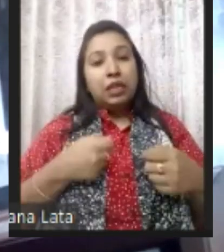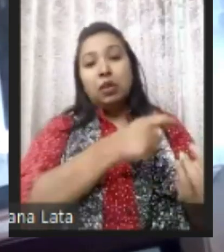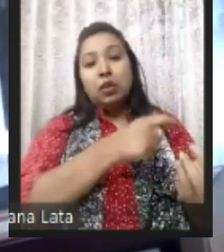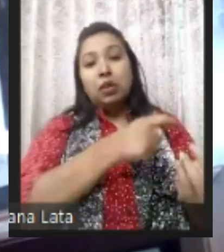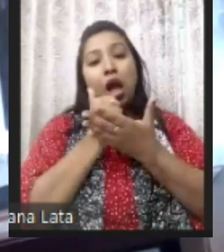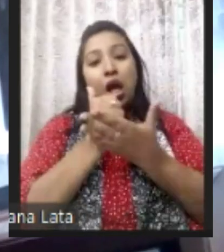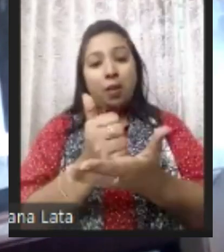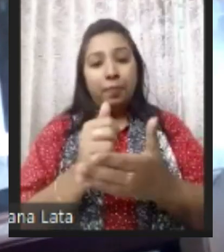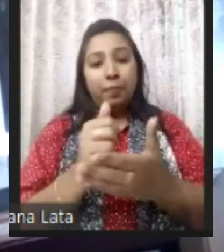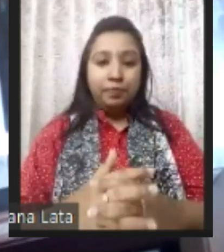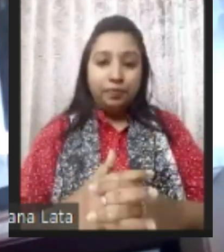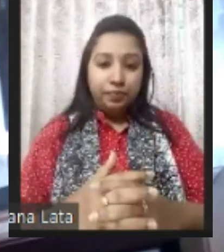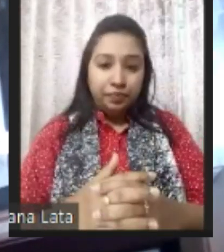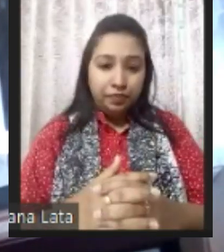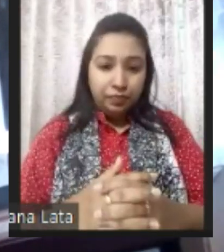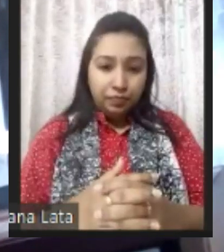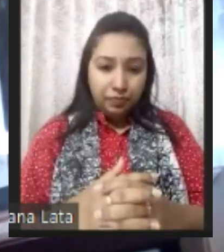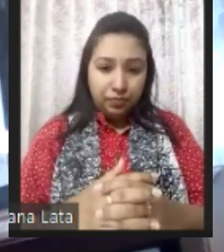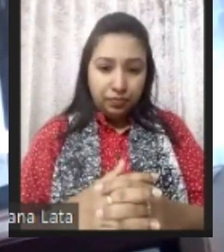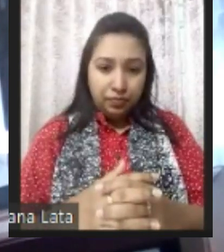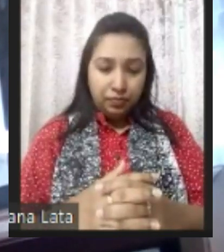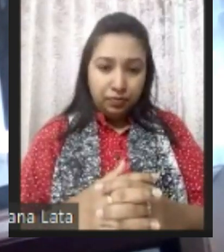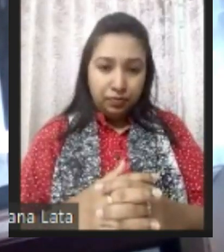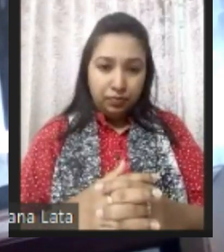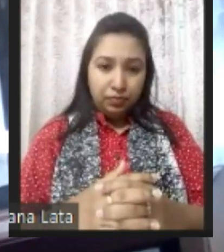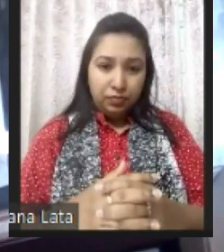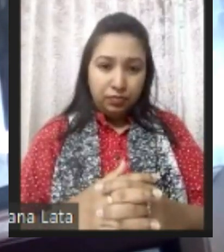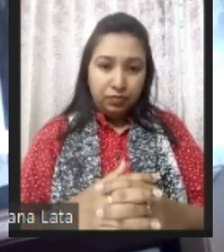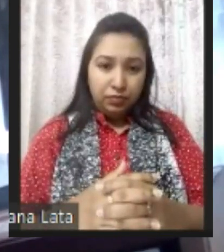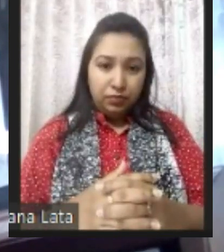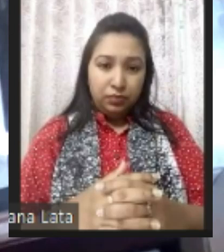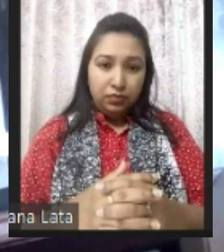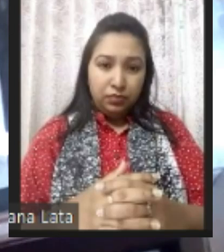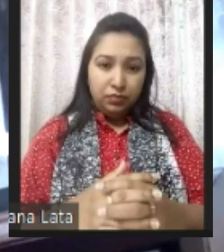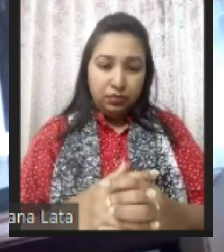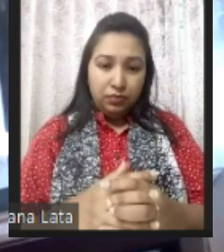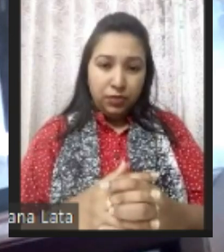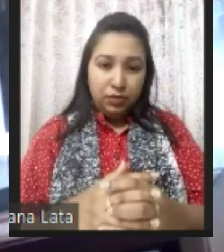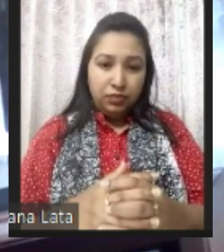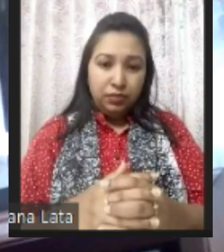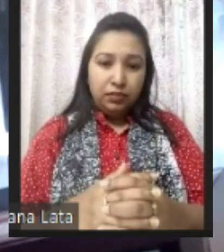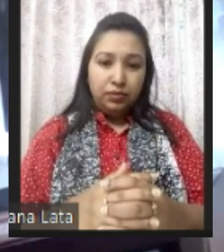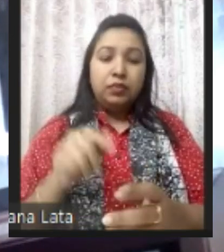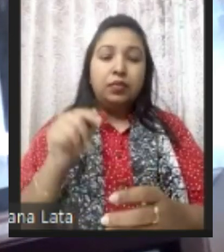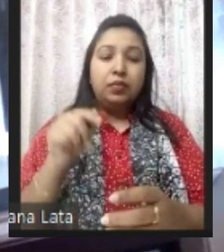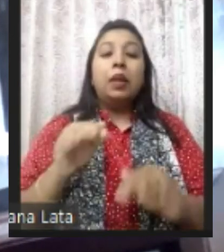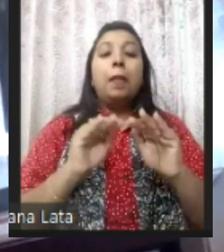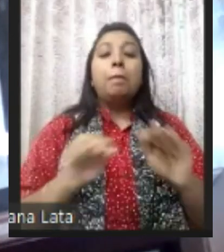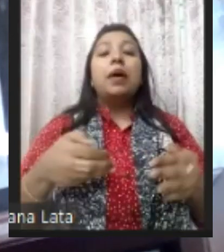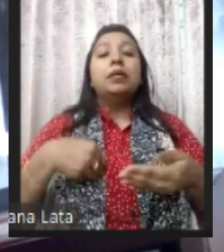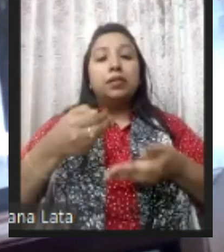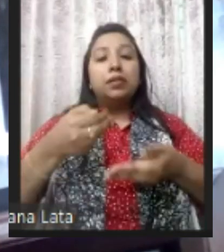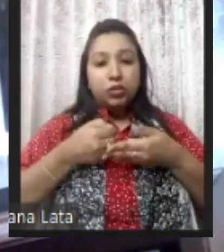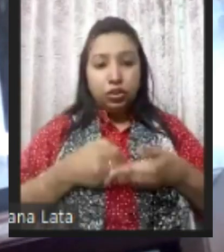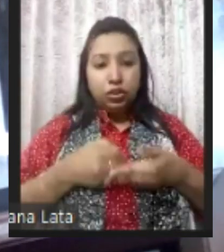children as well? Because in current Bangladesh context, disability is always considered as a stigma. When a child is born with limited ability, in